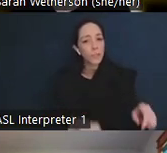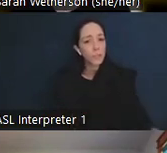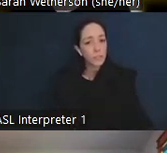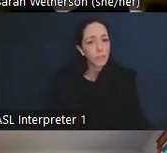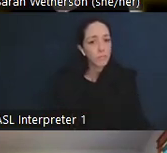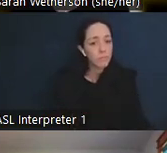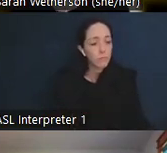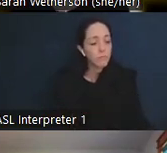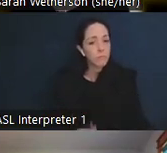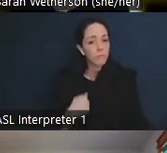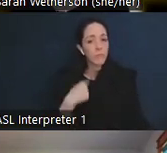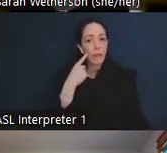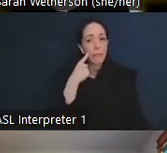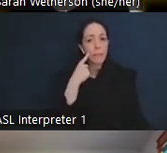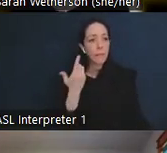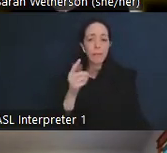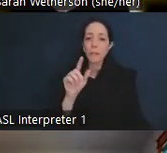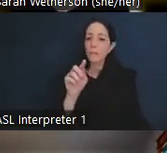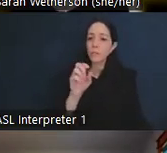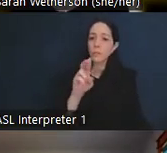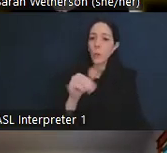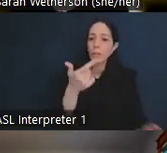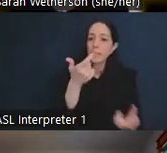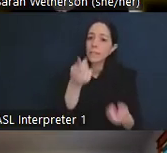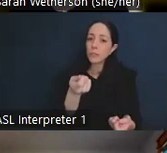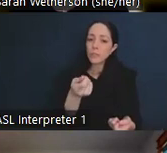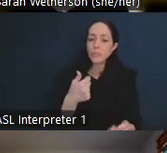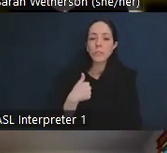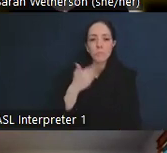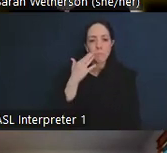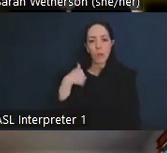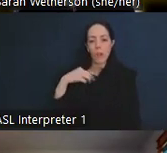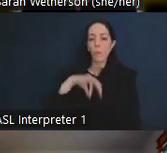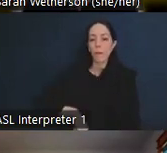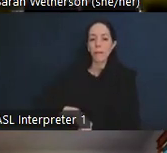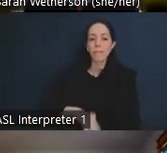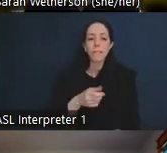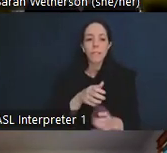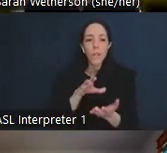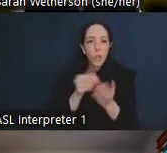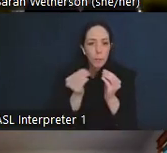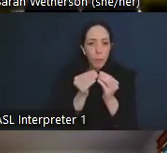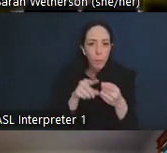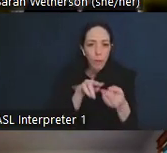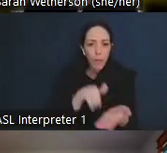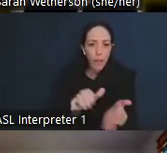Tony is interested as well. I think I would definitely benefit from learning more about that.